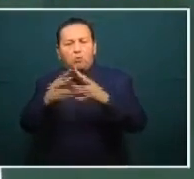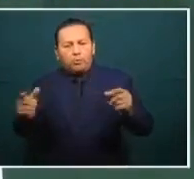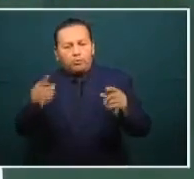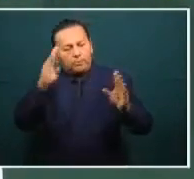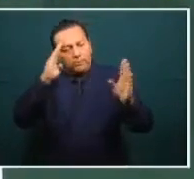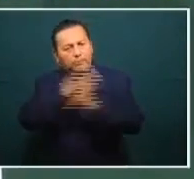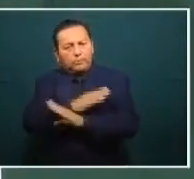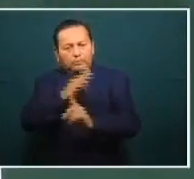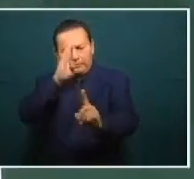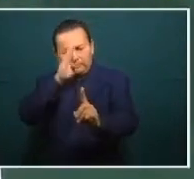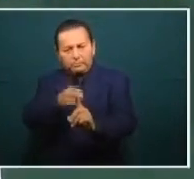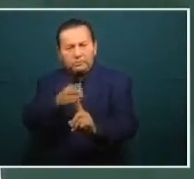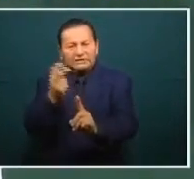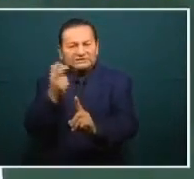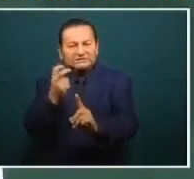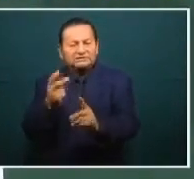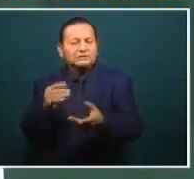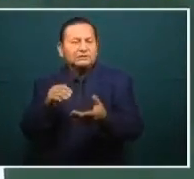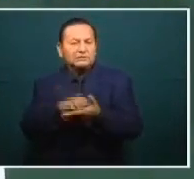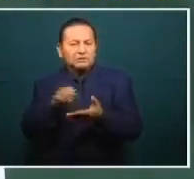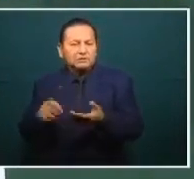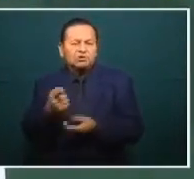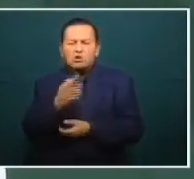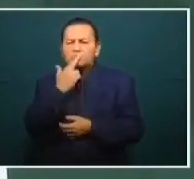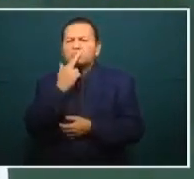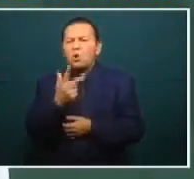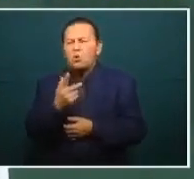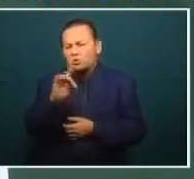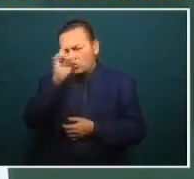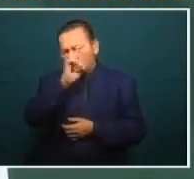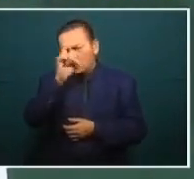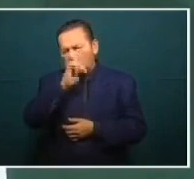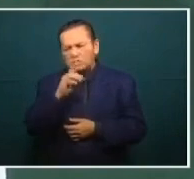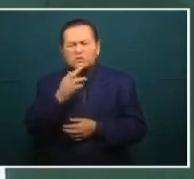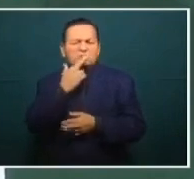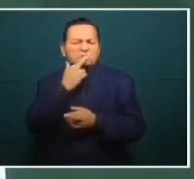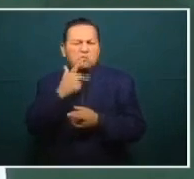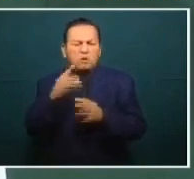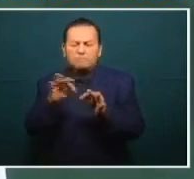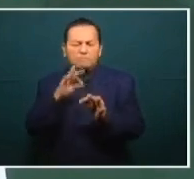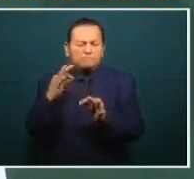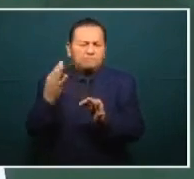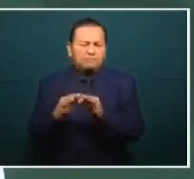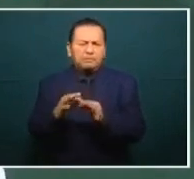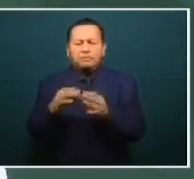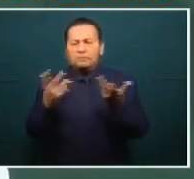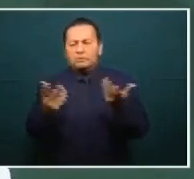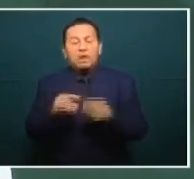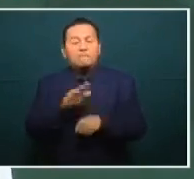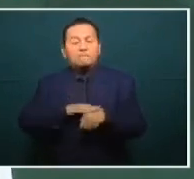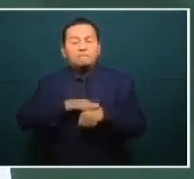solution. That is the most recommended and the most effective and the most